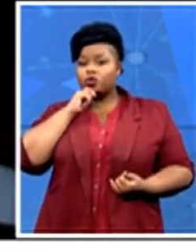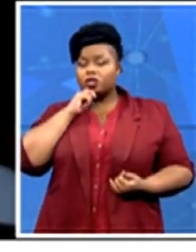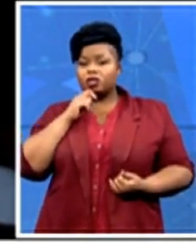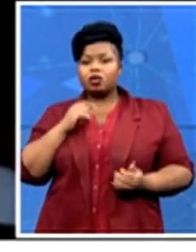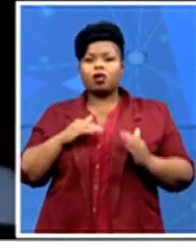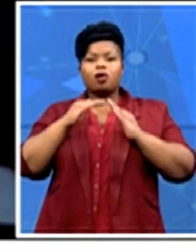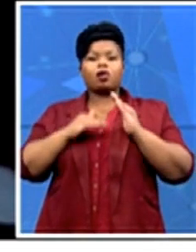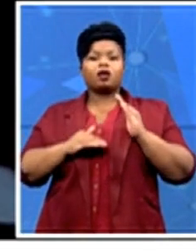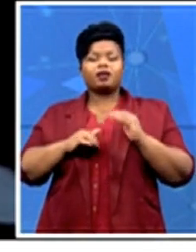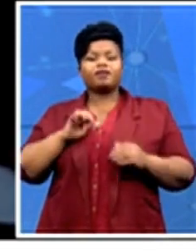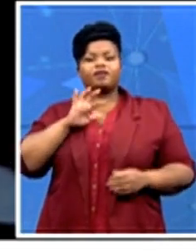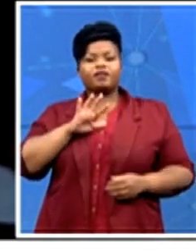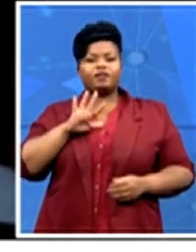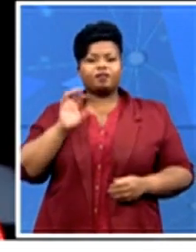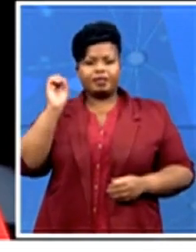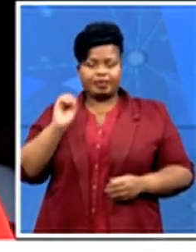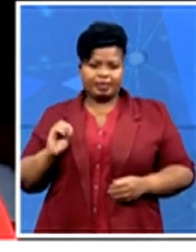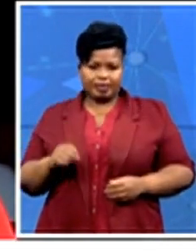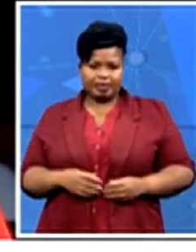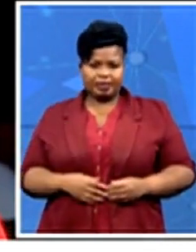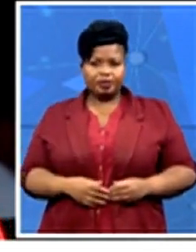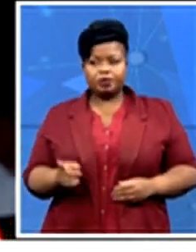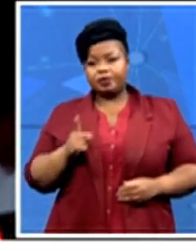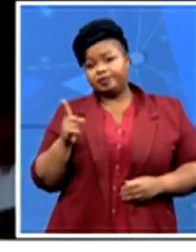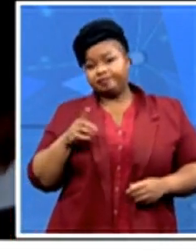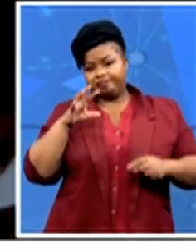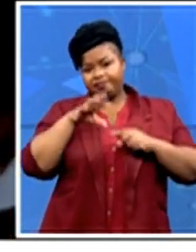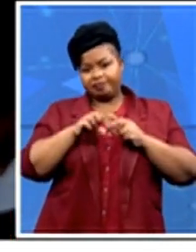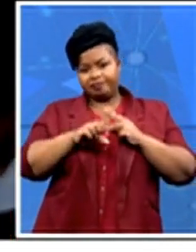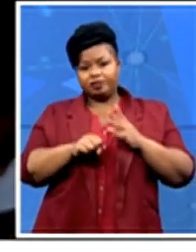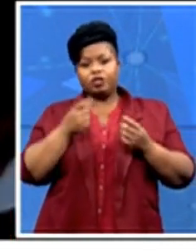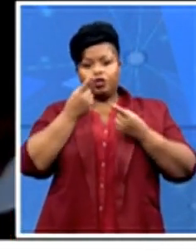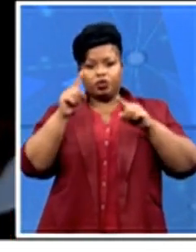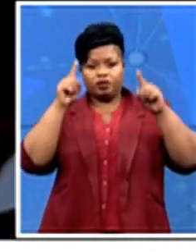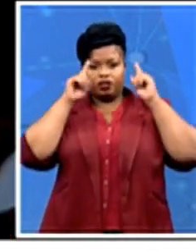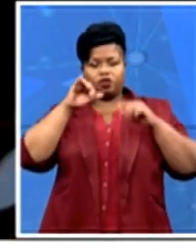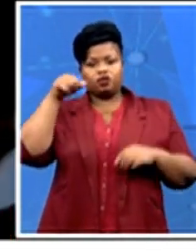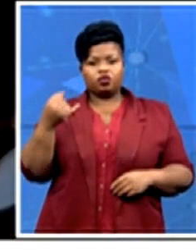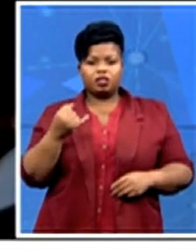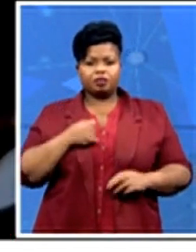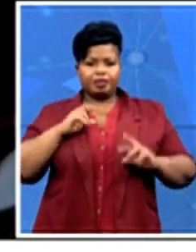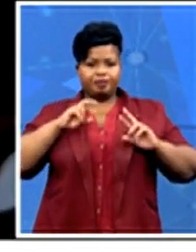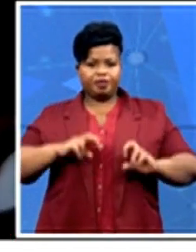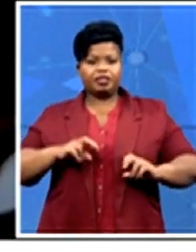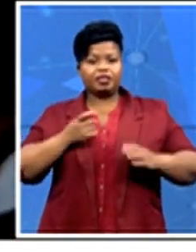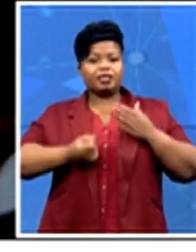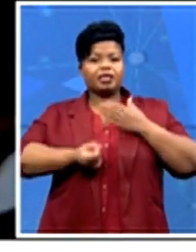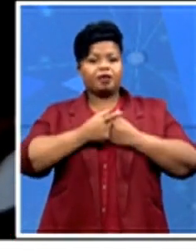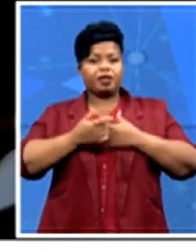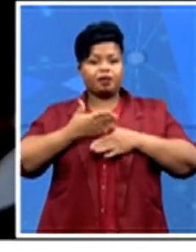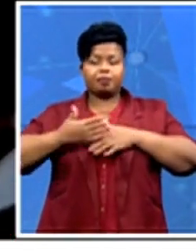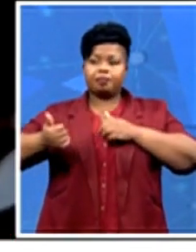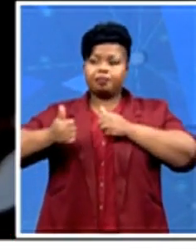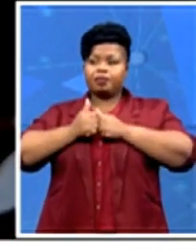So these are the findings of a University of Johannesburg study that was done in collaboration with the Human Sciences Research